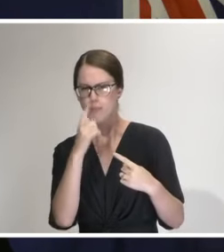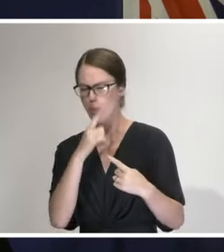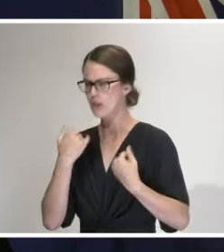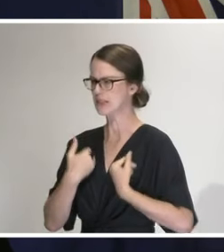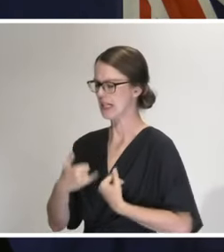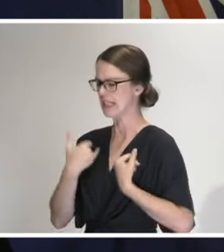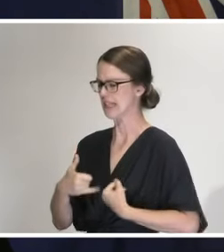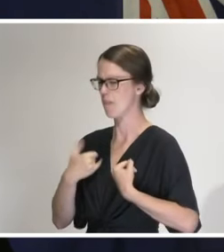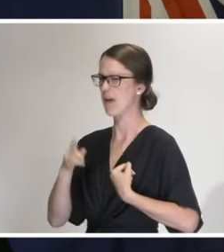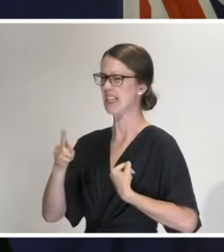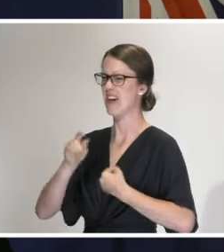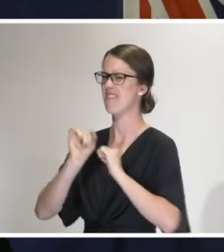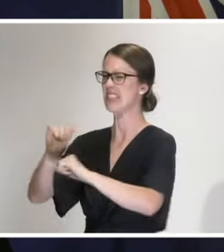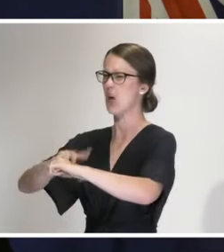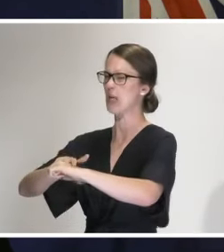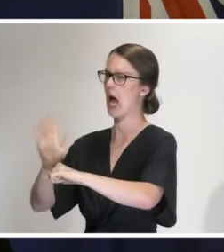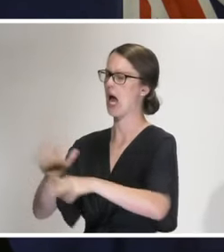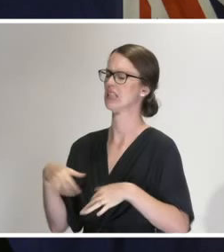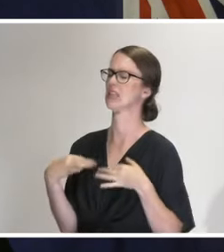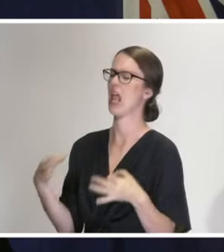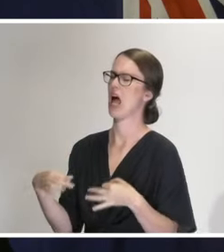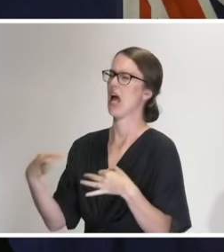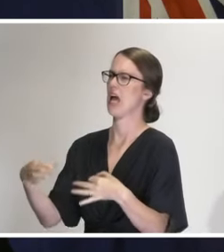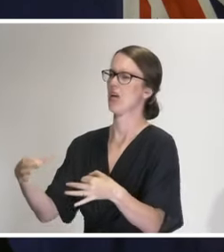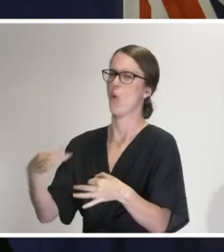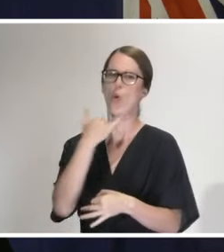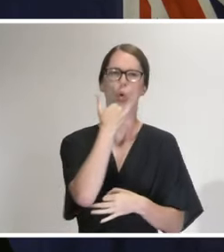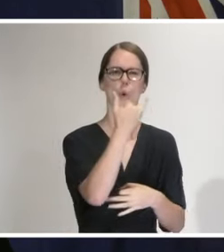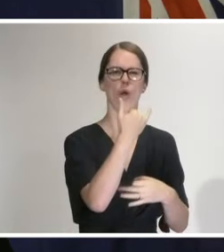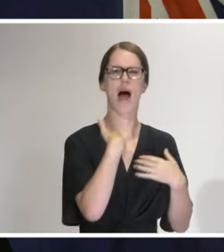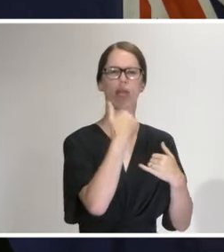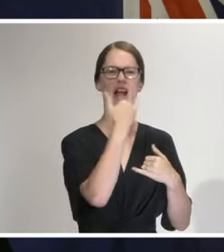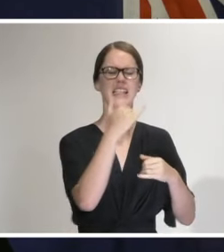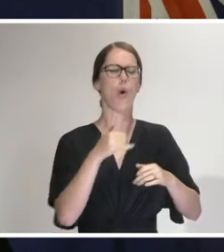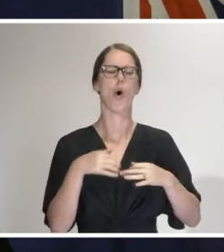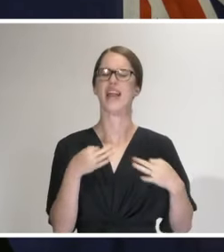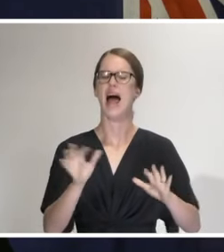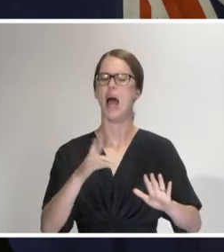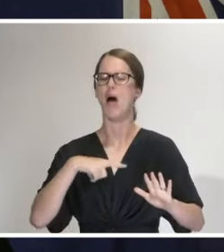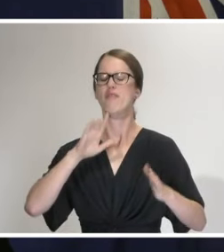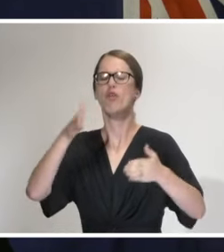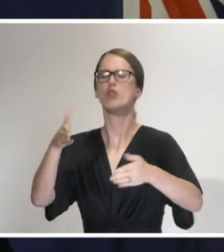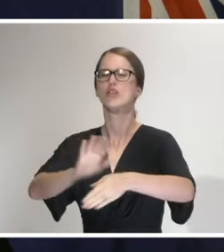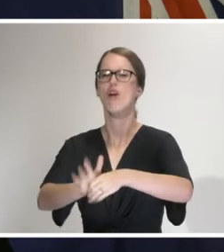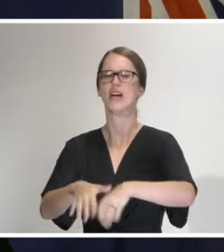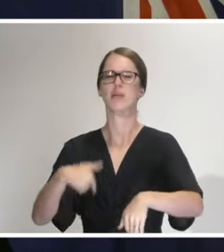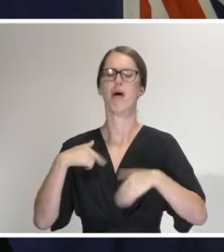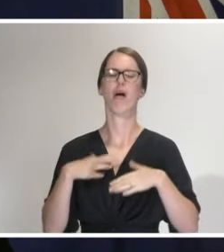it long to see their doctor or call Healthline because they're concerned that the focus should be on